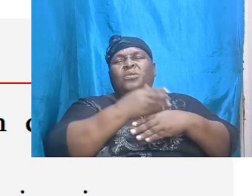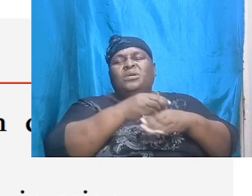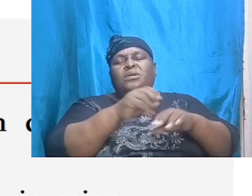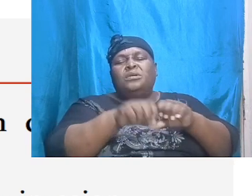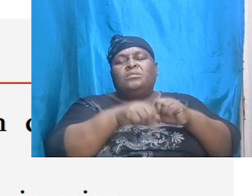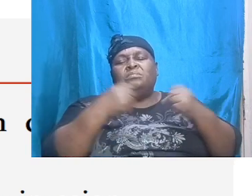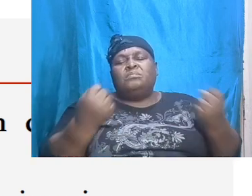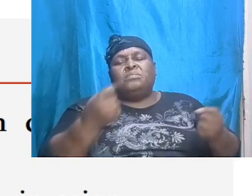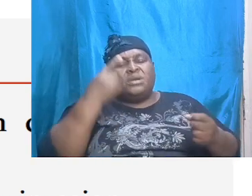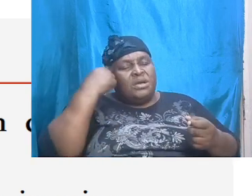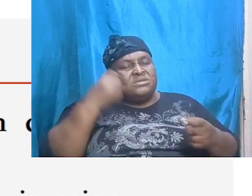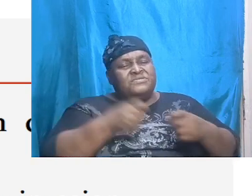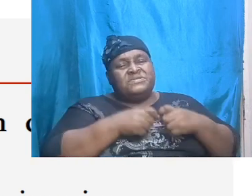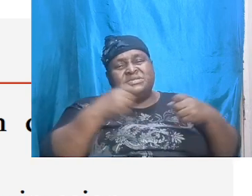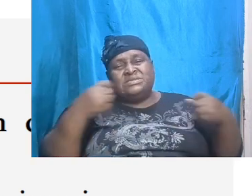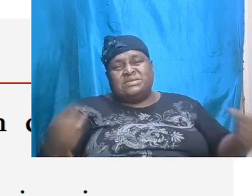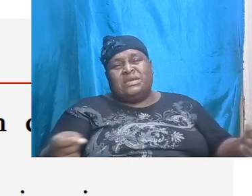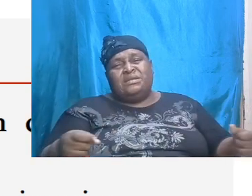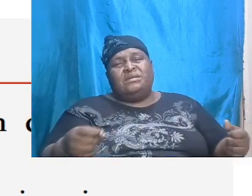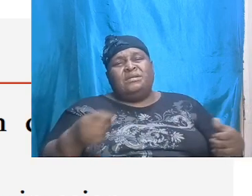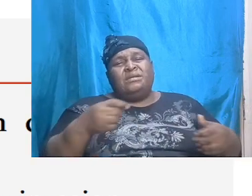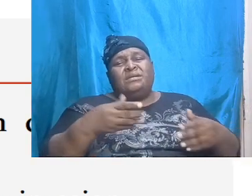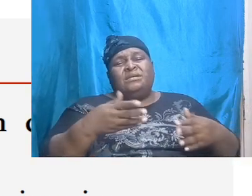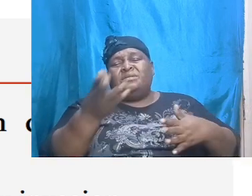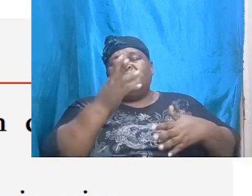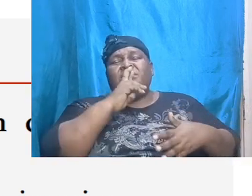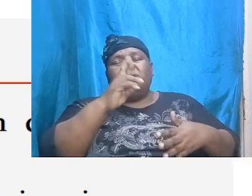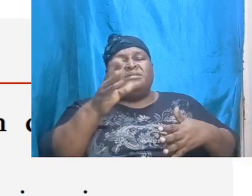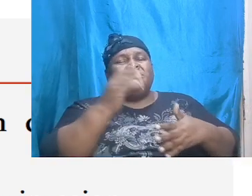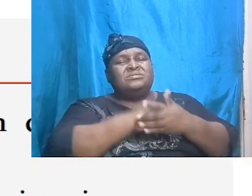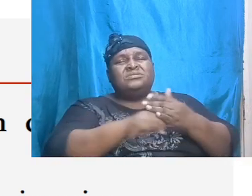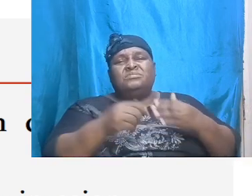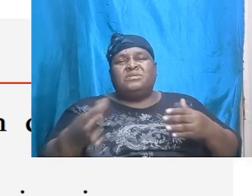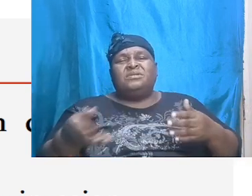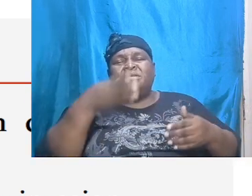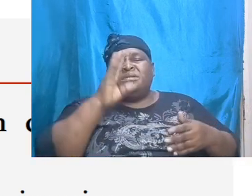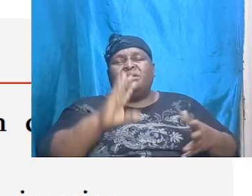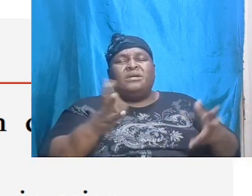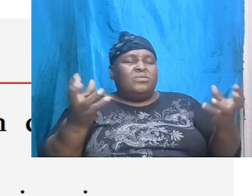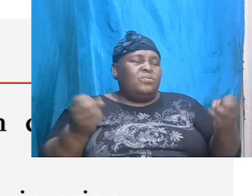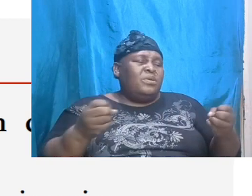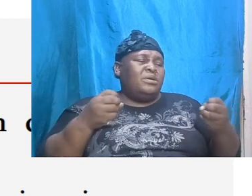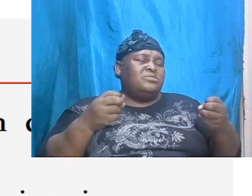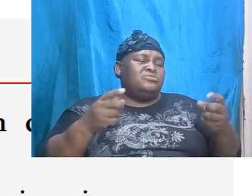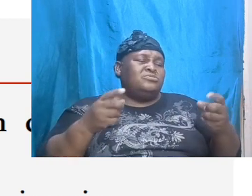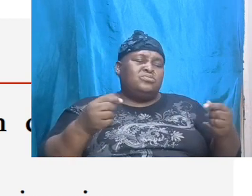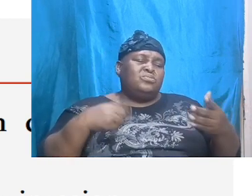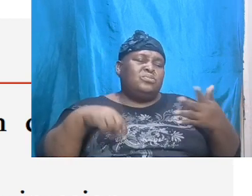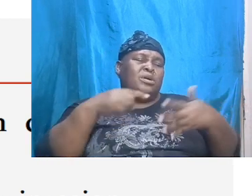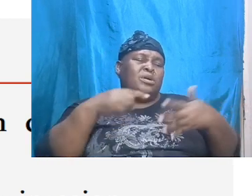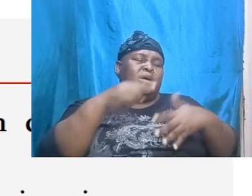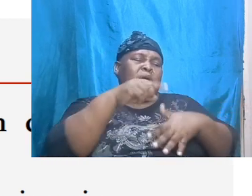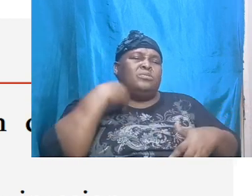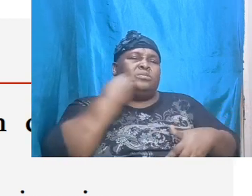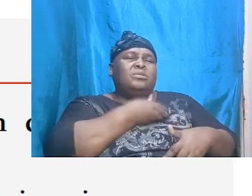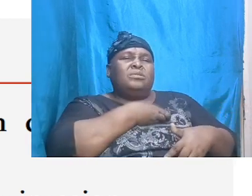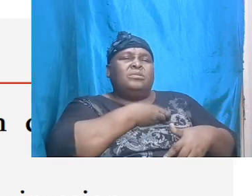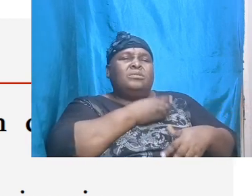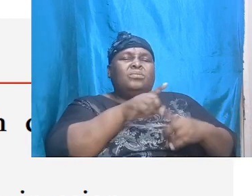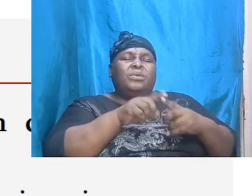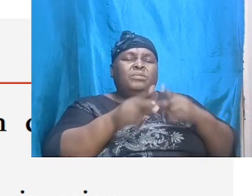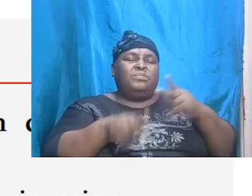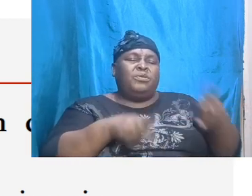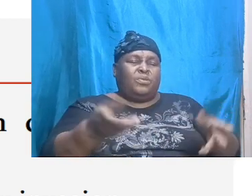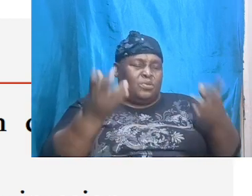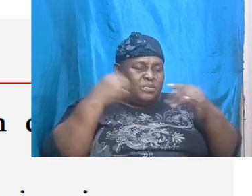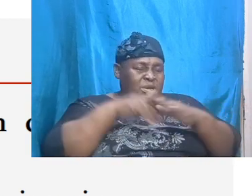because there is sin. There are some things that God would want to do among us. Amen. I strongly believe that when people come into the house of God, amen, and I